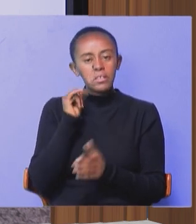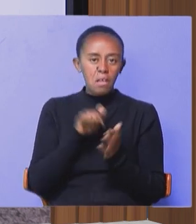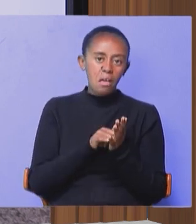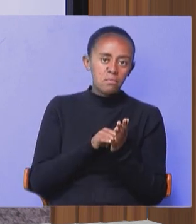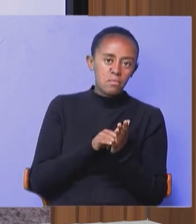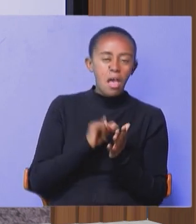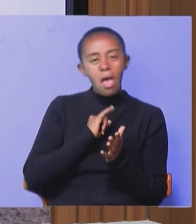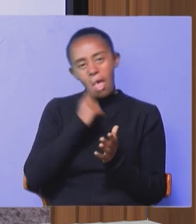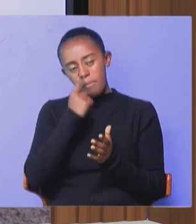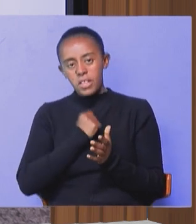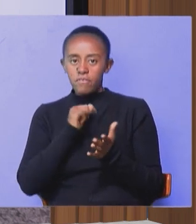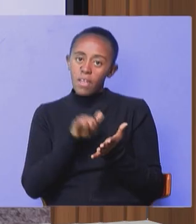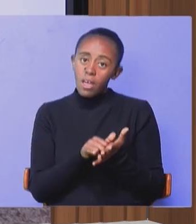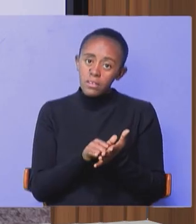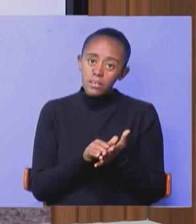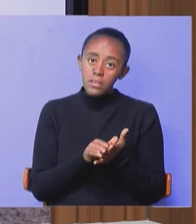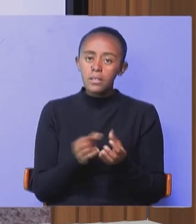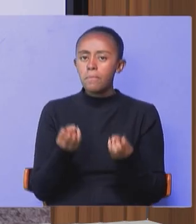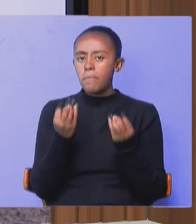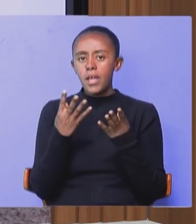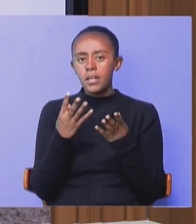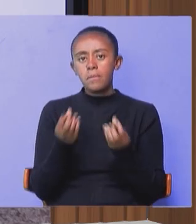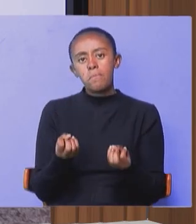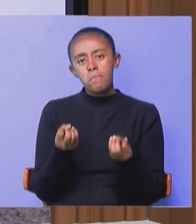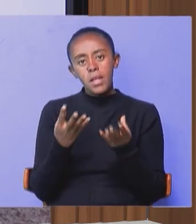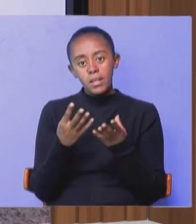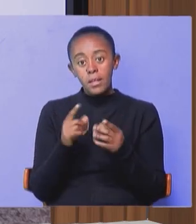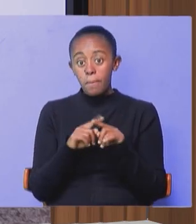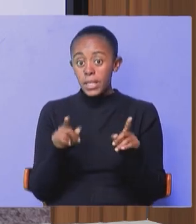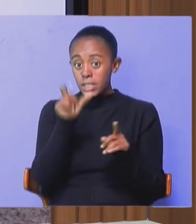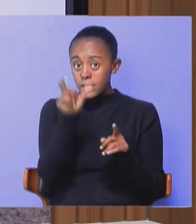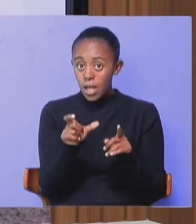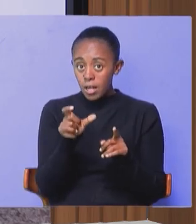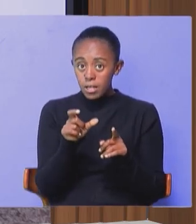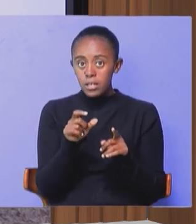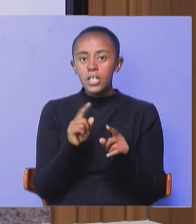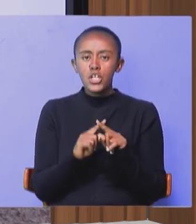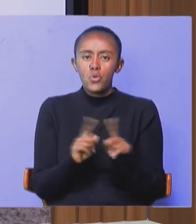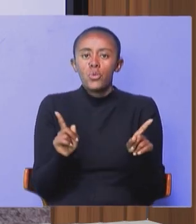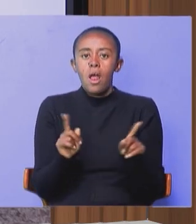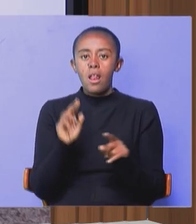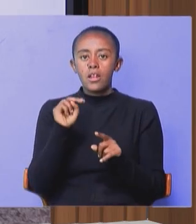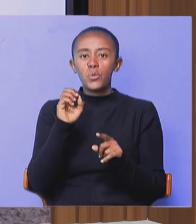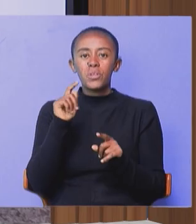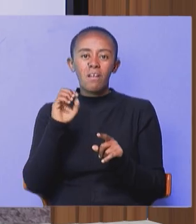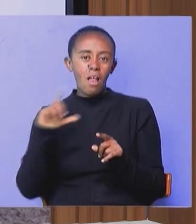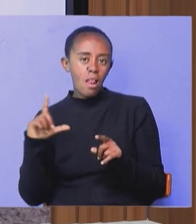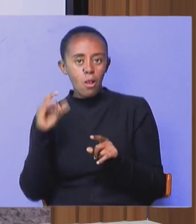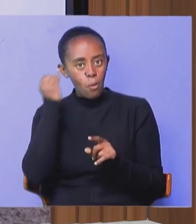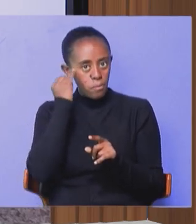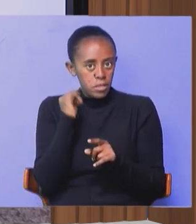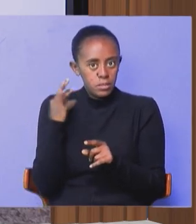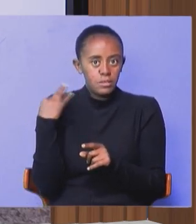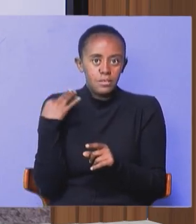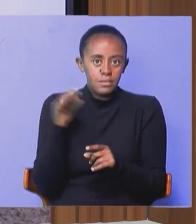I believe that, so many others. There are many others. But these are what? Neutral opinions, okay? They